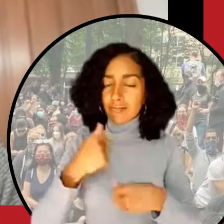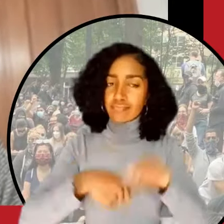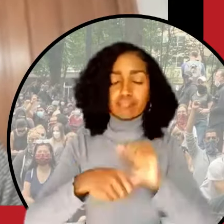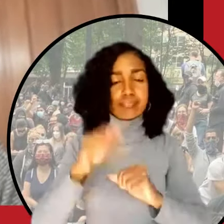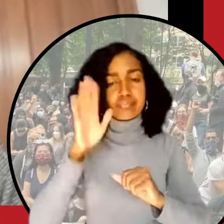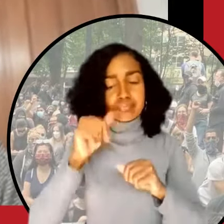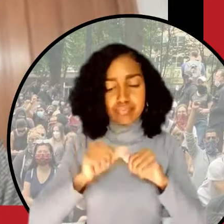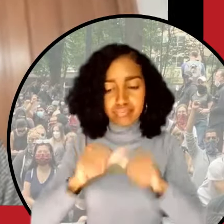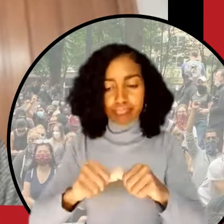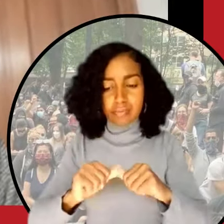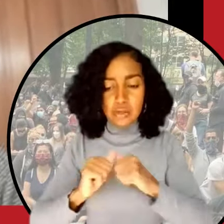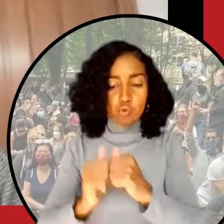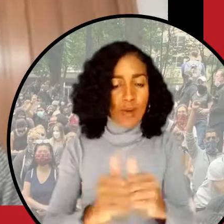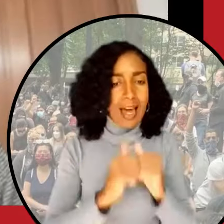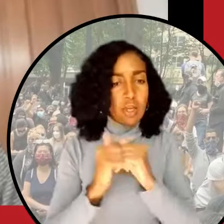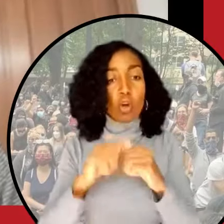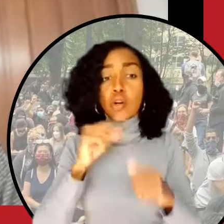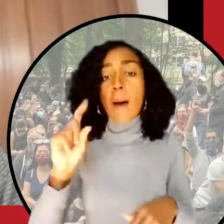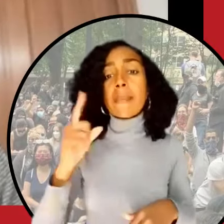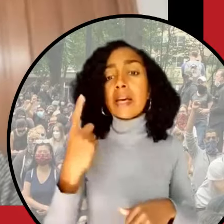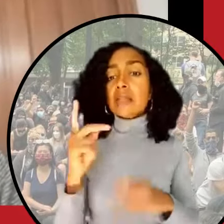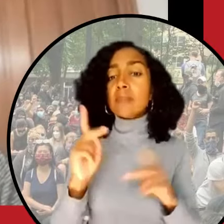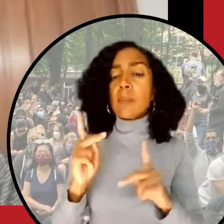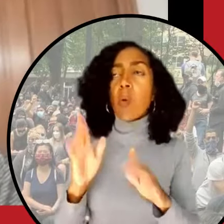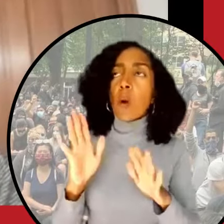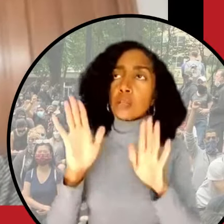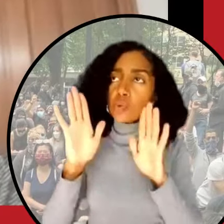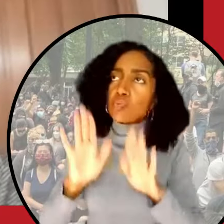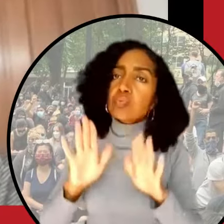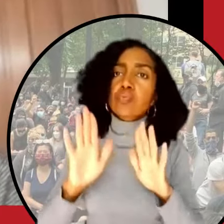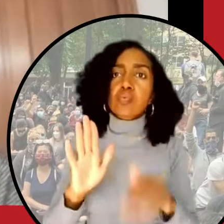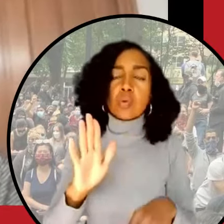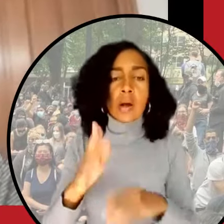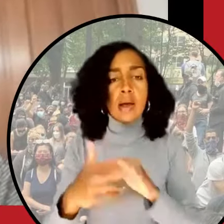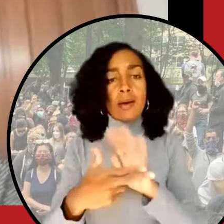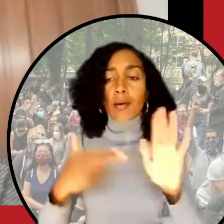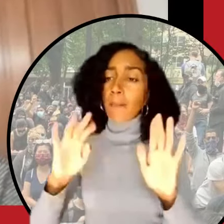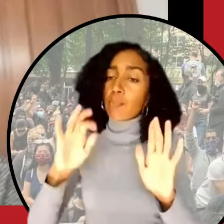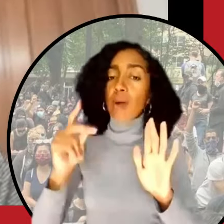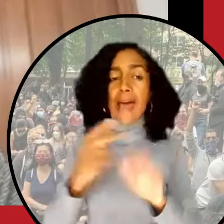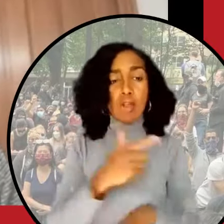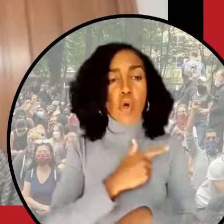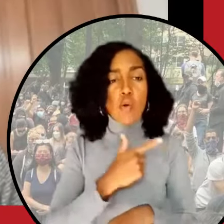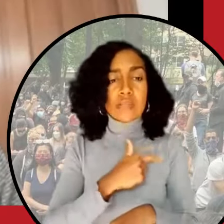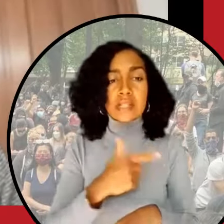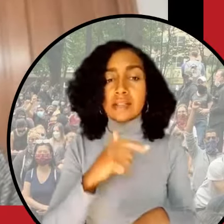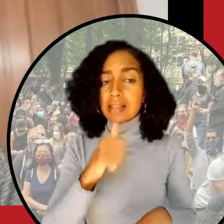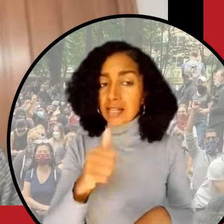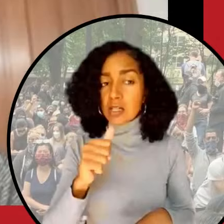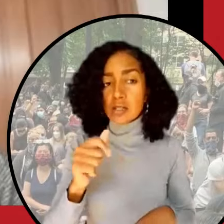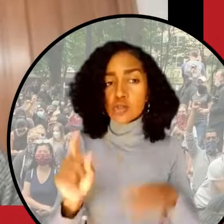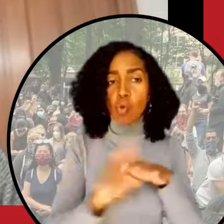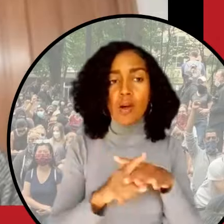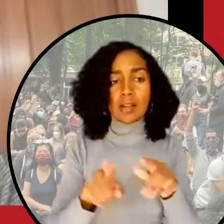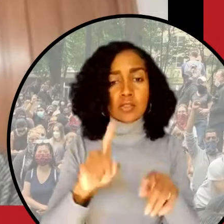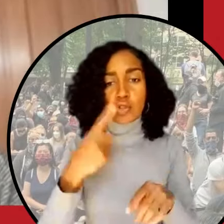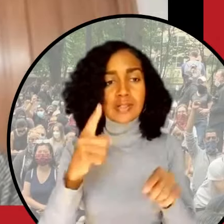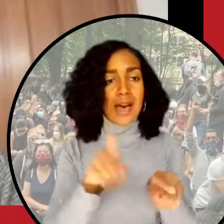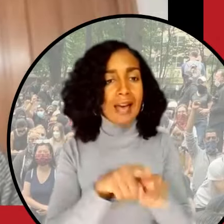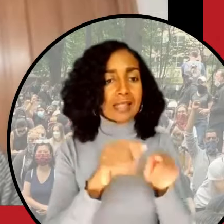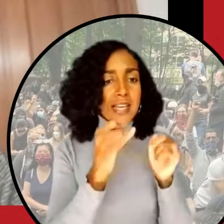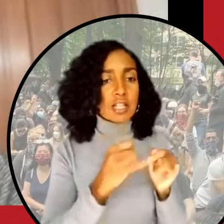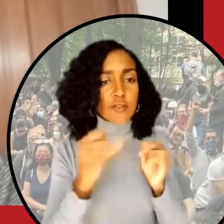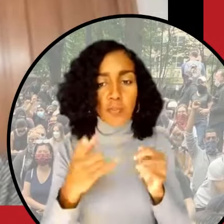some sort of brand loyalty, but because they join not as an individual, but through their movement, they feel it's their own